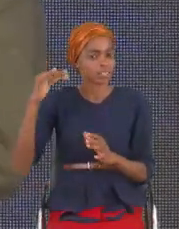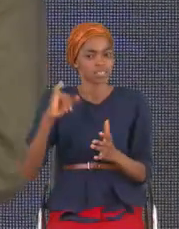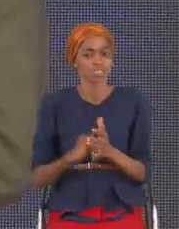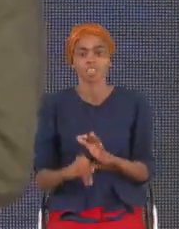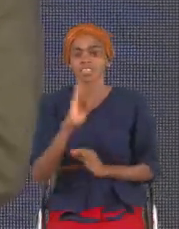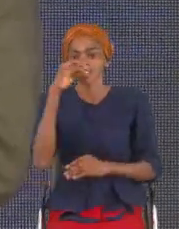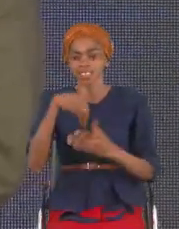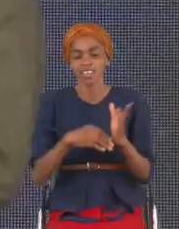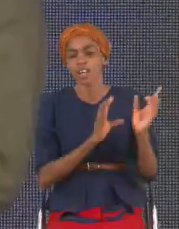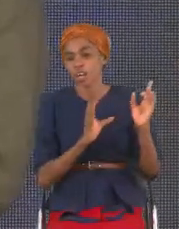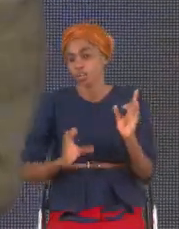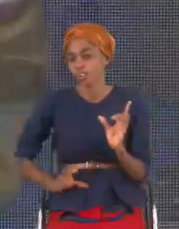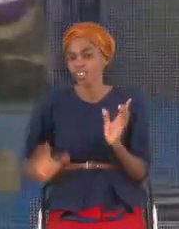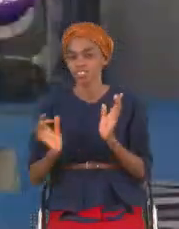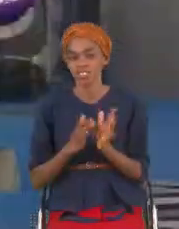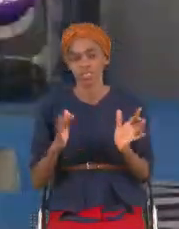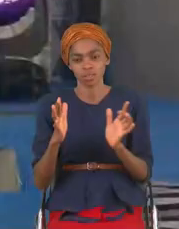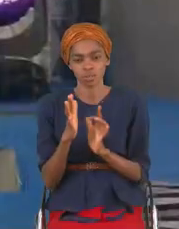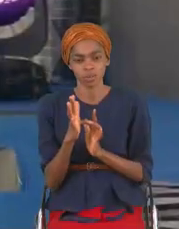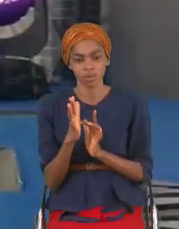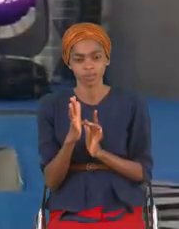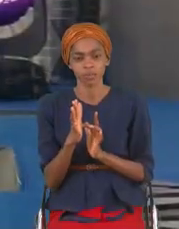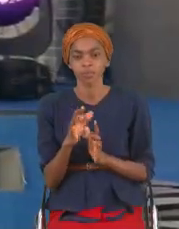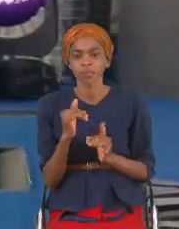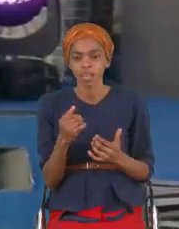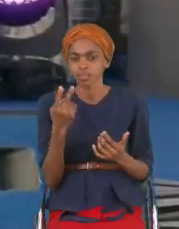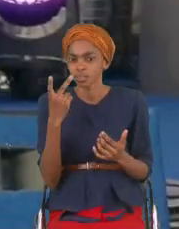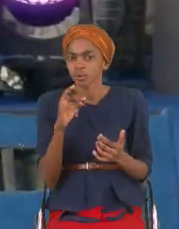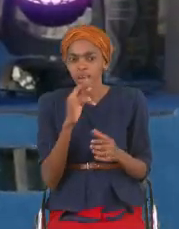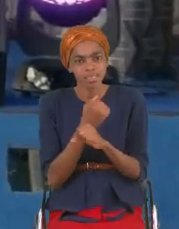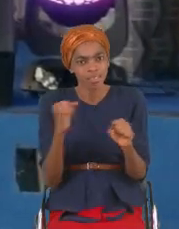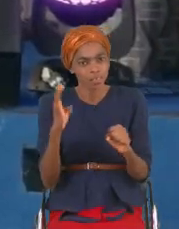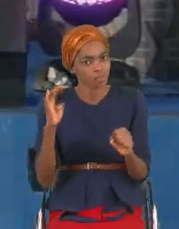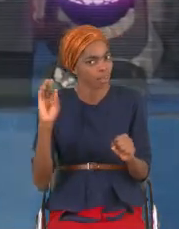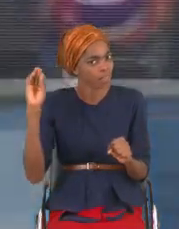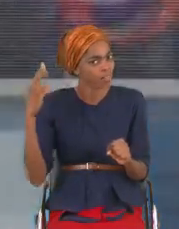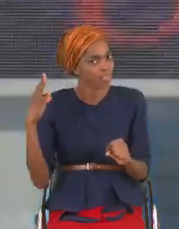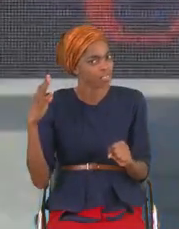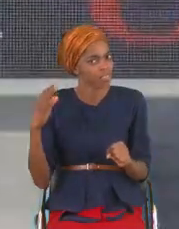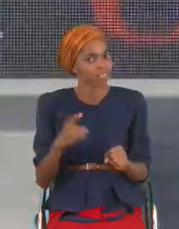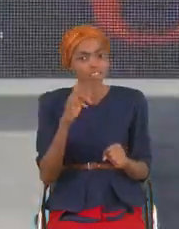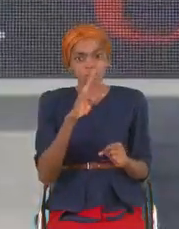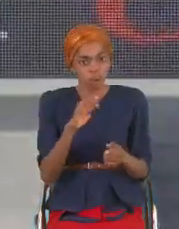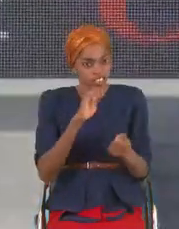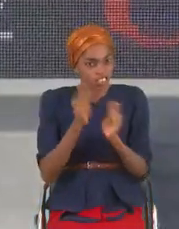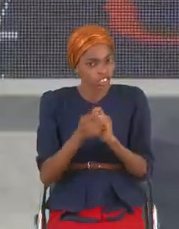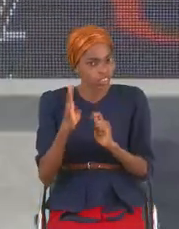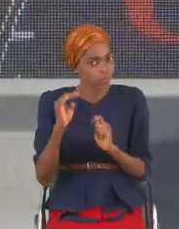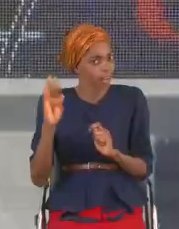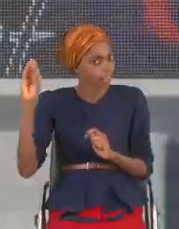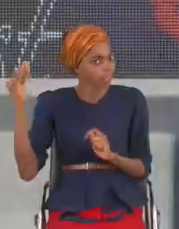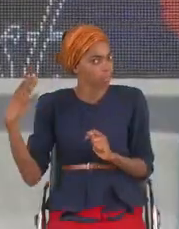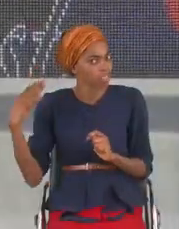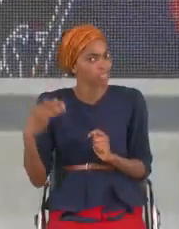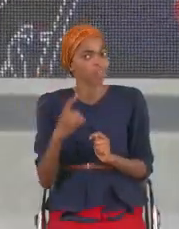in Christ Jesus. You're saved by grace. You are changed by grace.